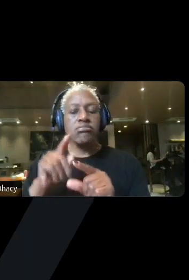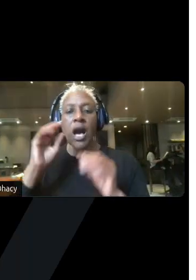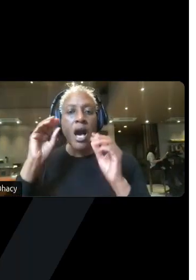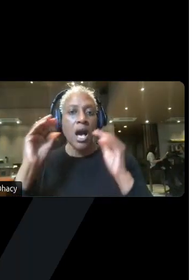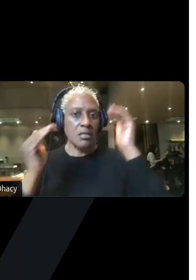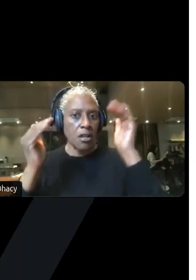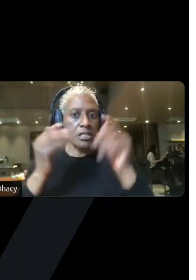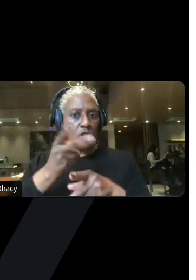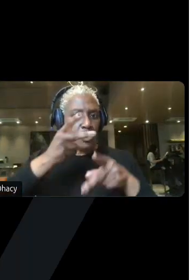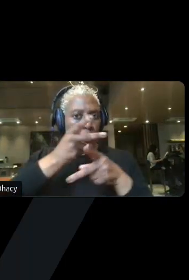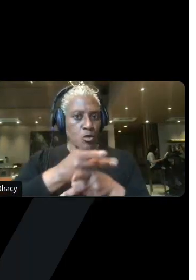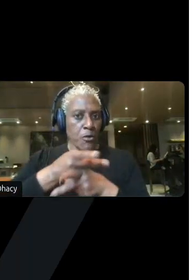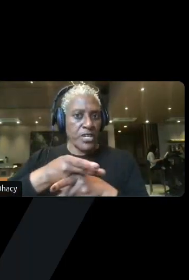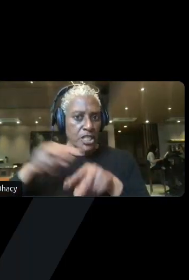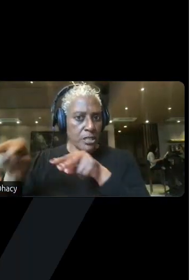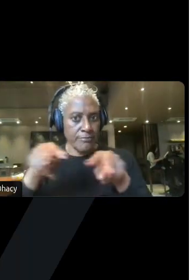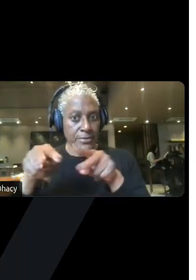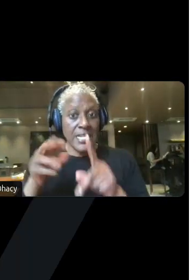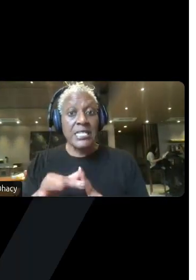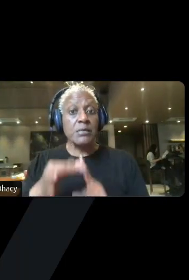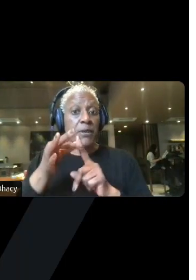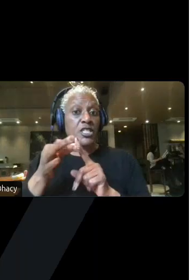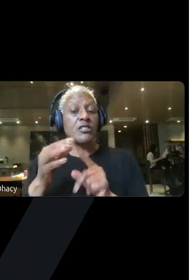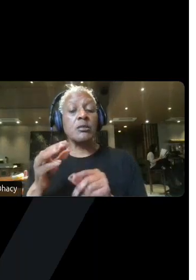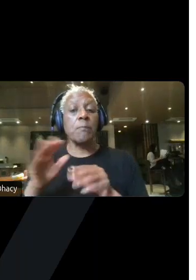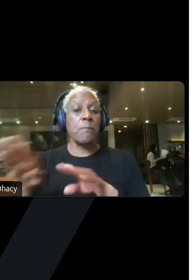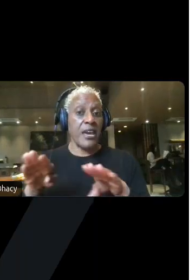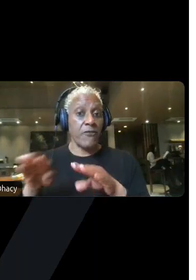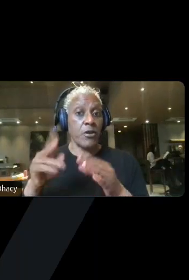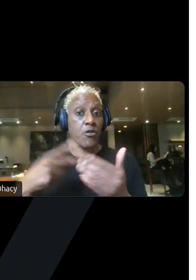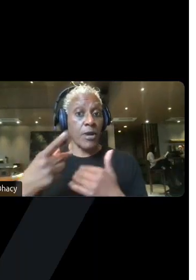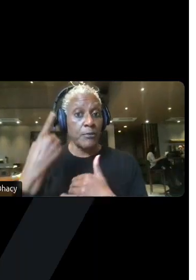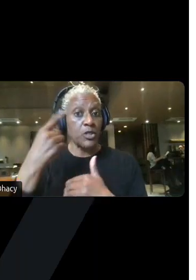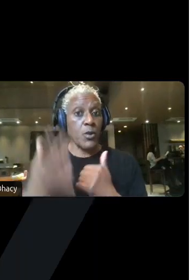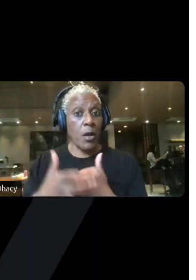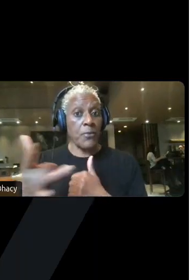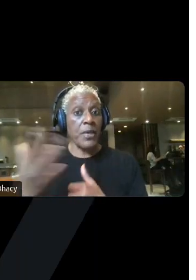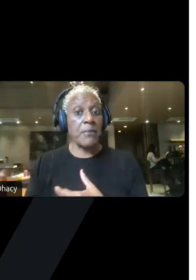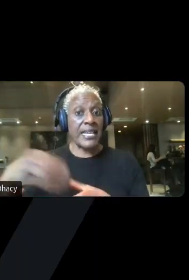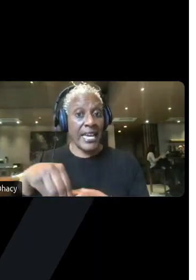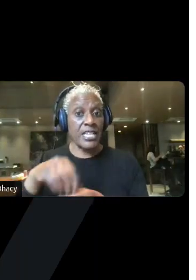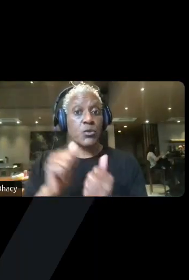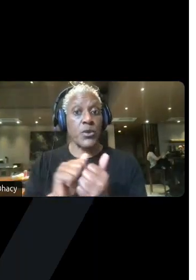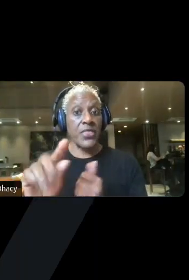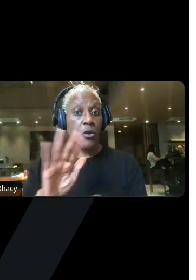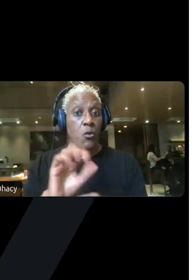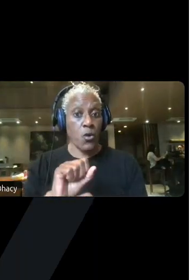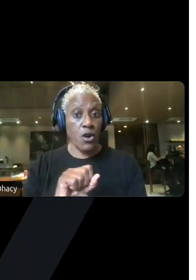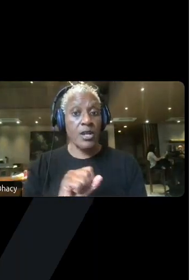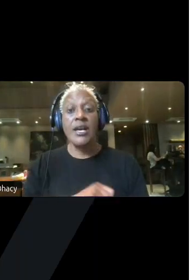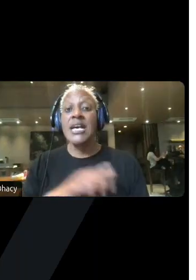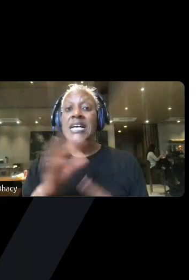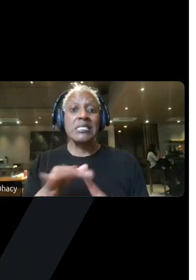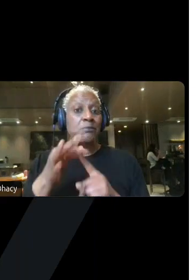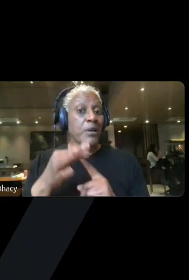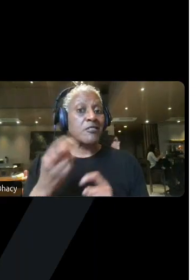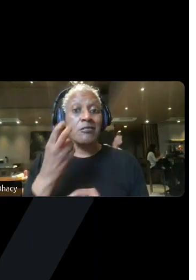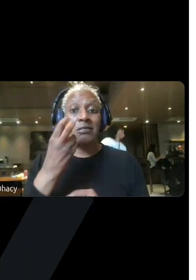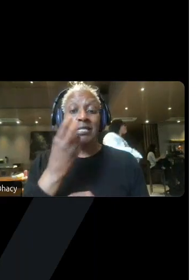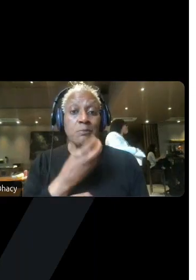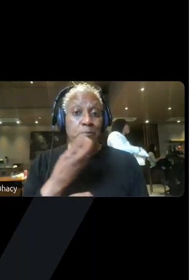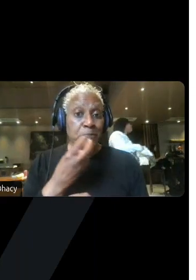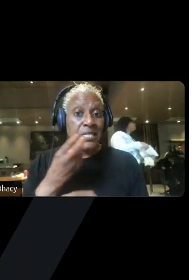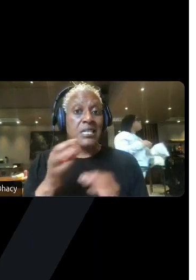behavior management program to engage in tasks. A program of speech or language therapy might even include what we